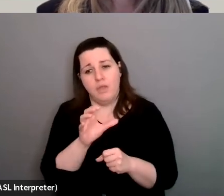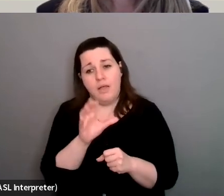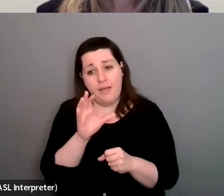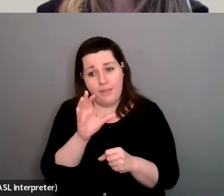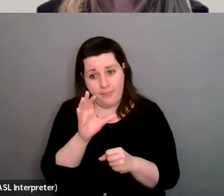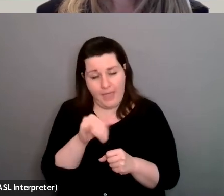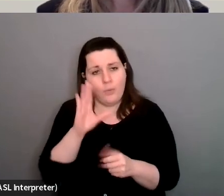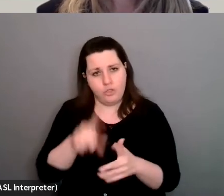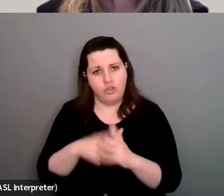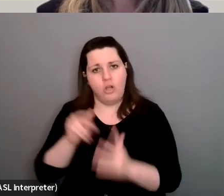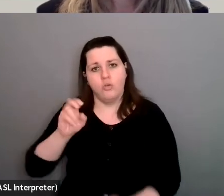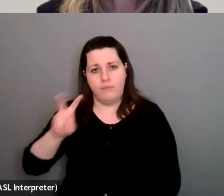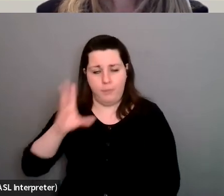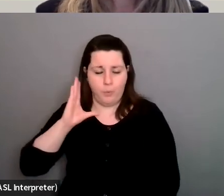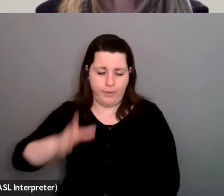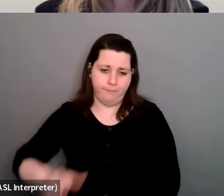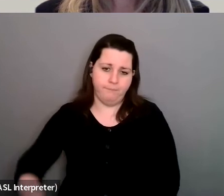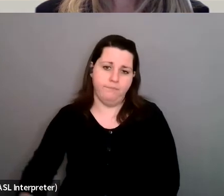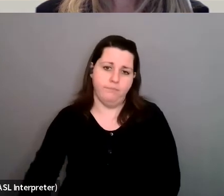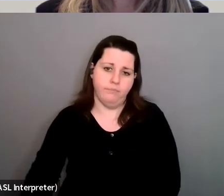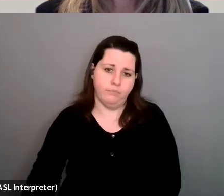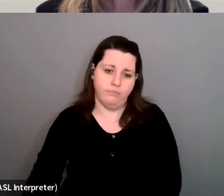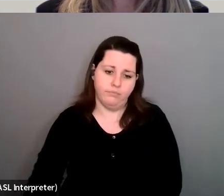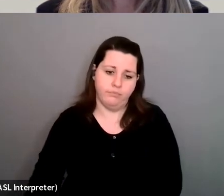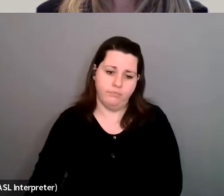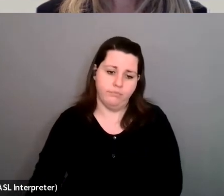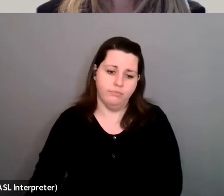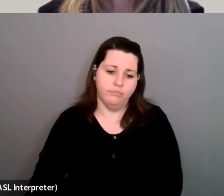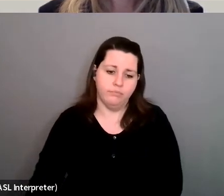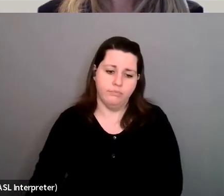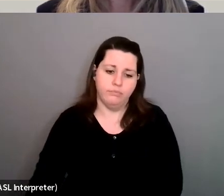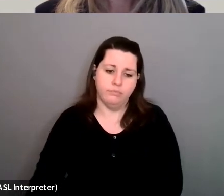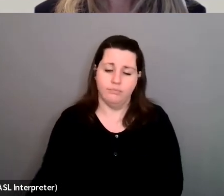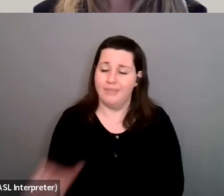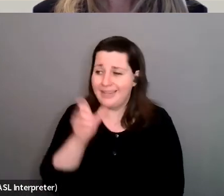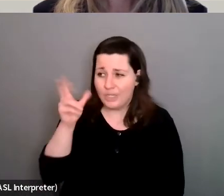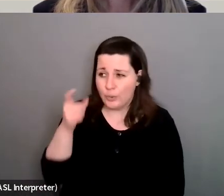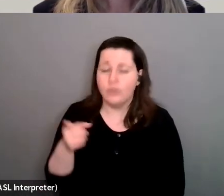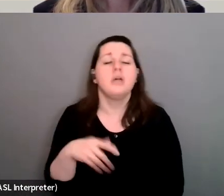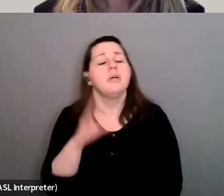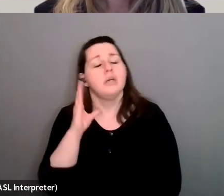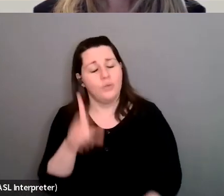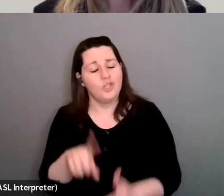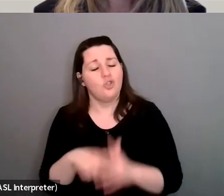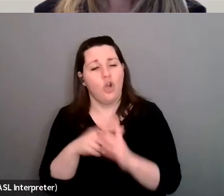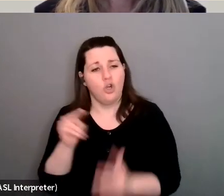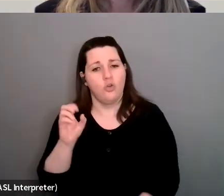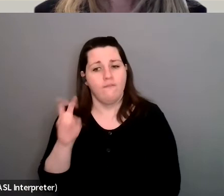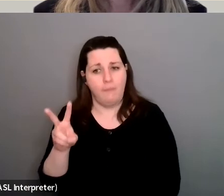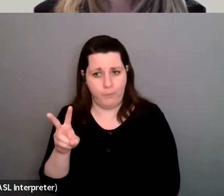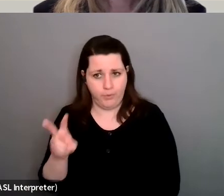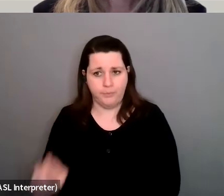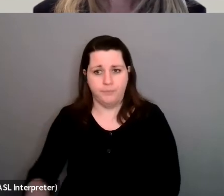live in November. I'm sorry, Lisa, I didn't hear that all the way. Oh, sorry. We'll be implementing that, naming